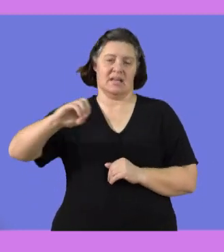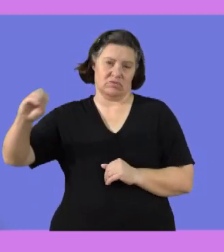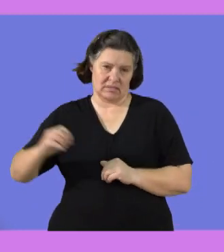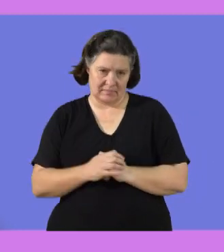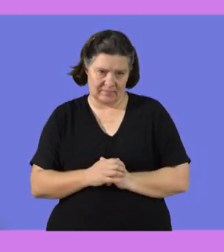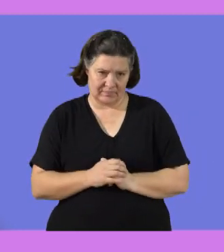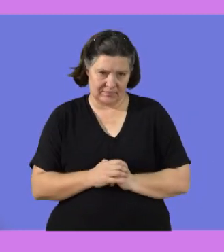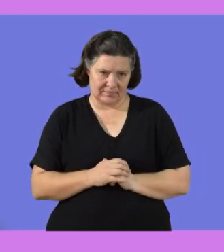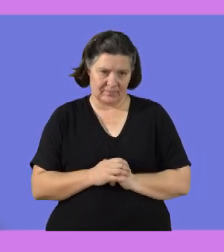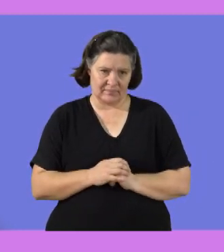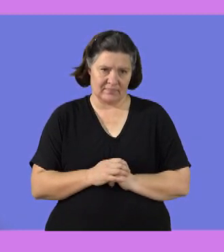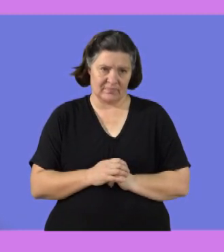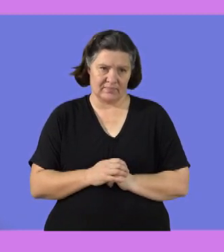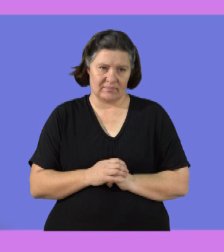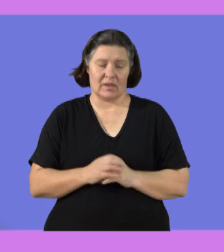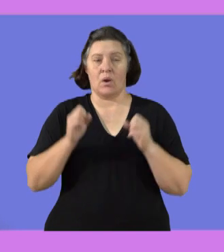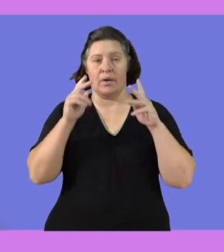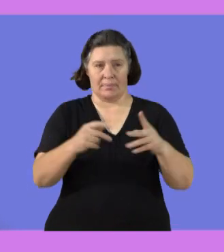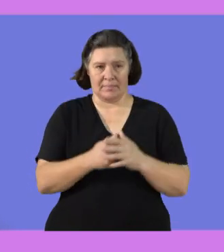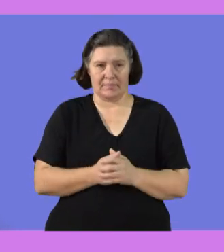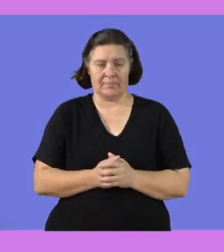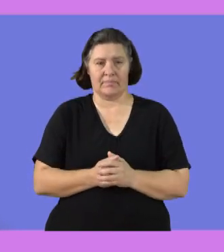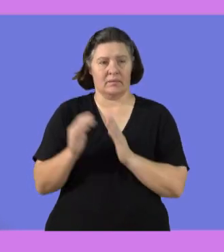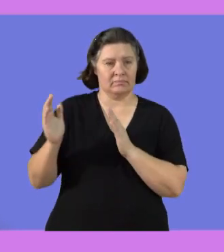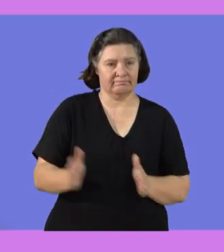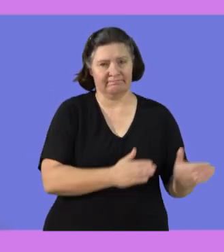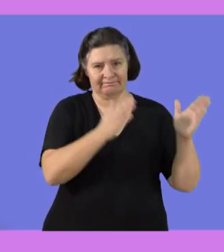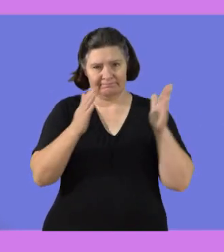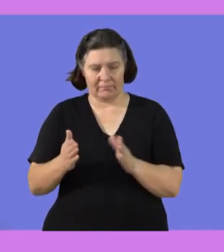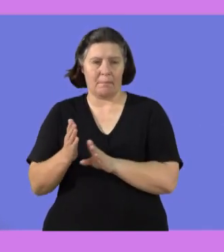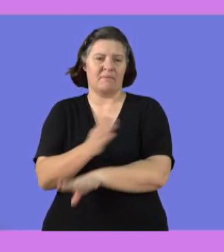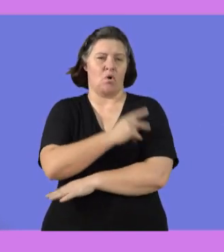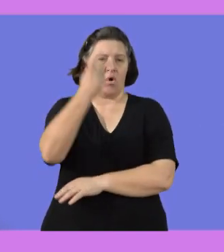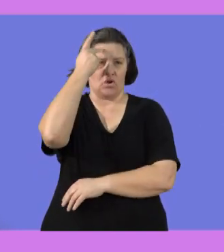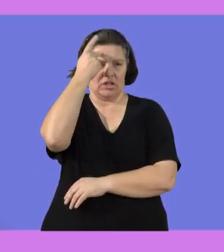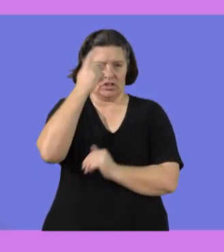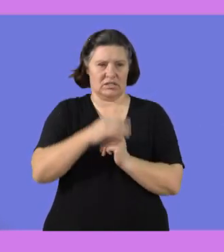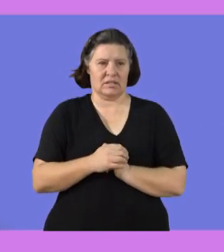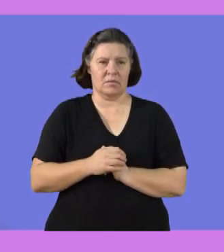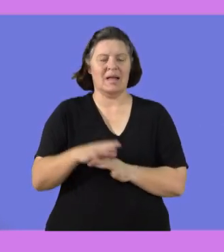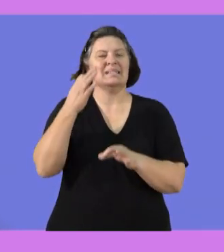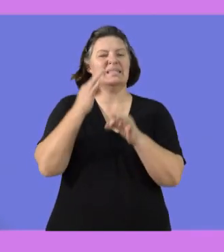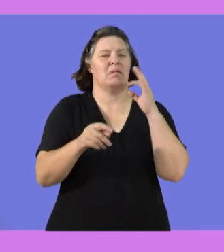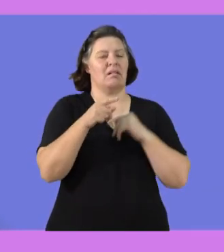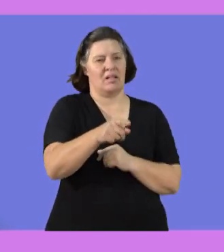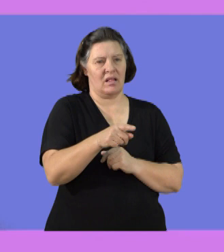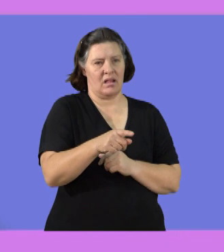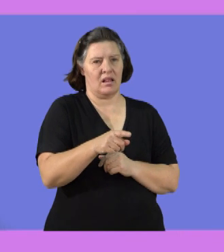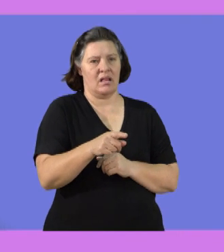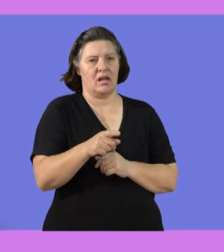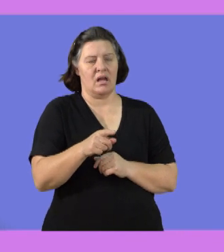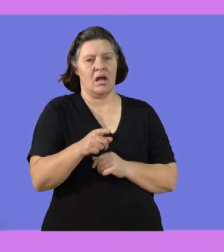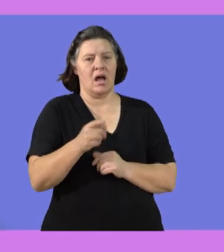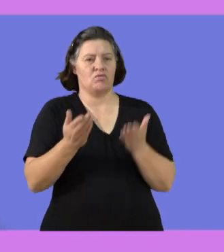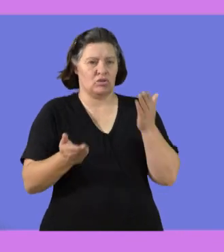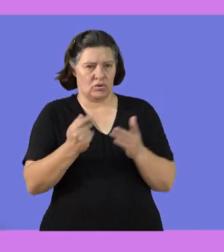nearest 100. Okay, now we continue with the pre-knowledge. We have to simplify the following